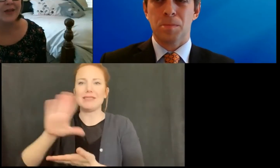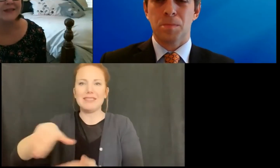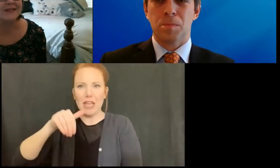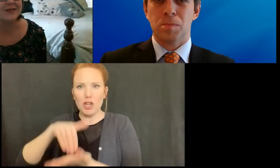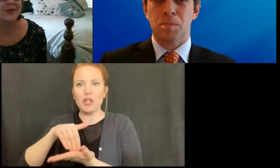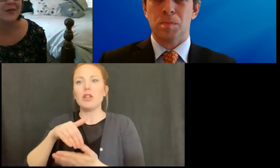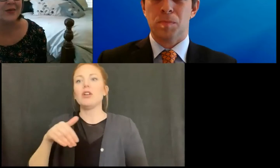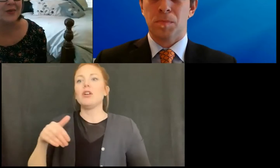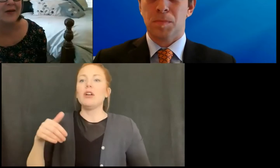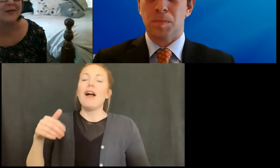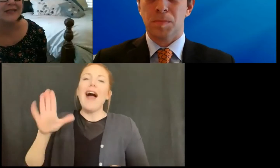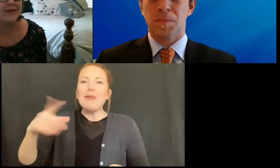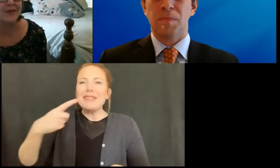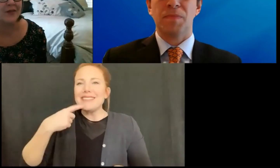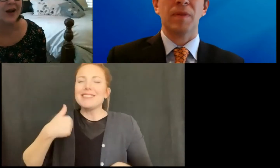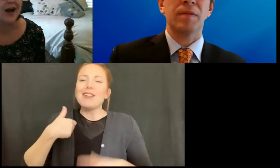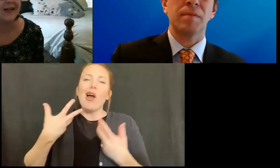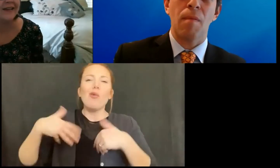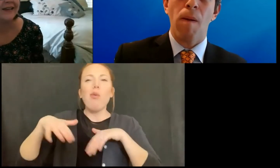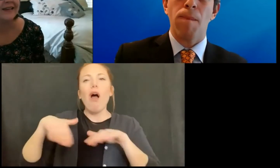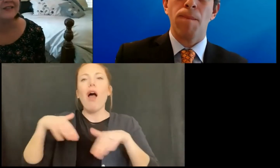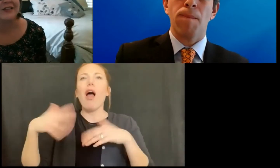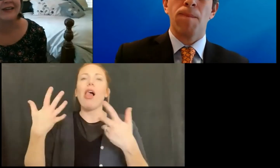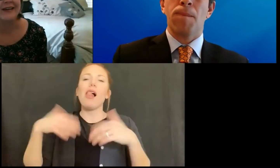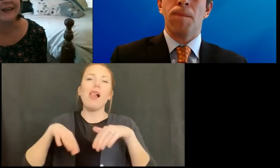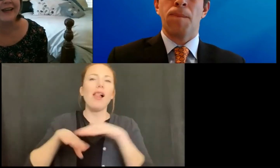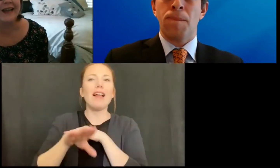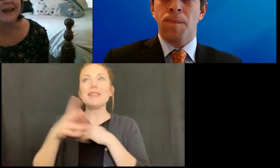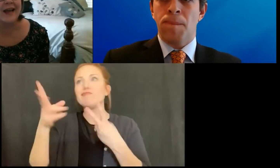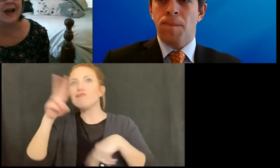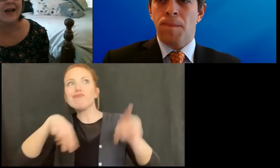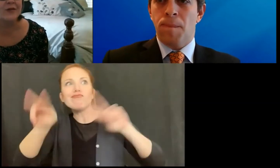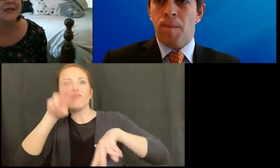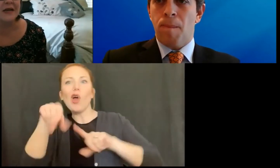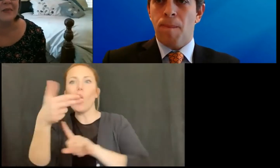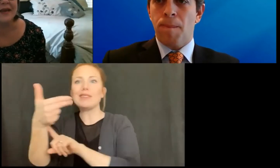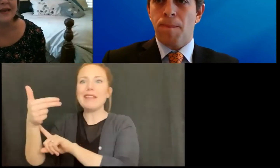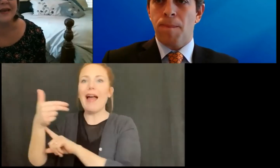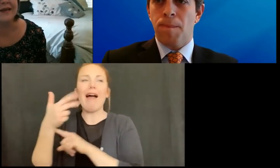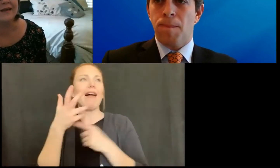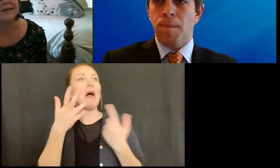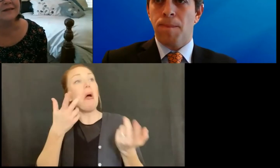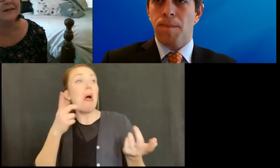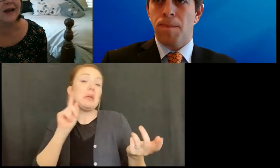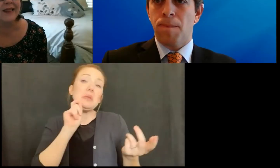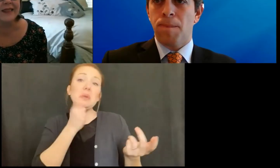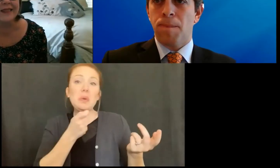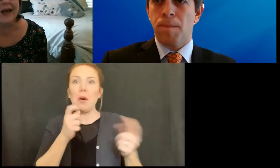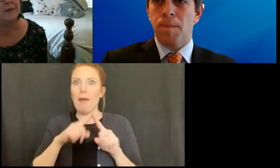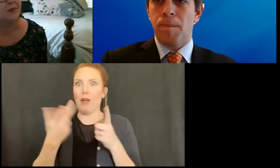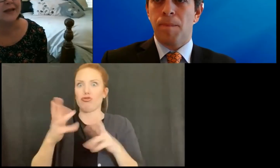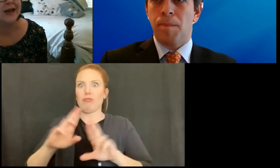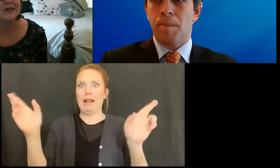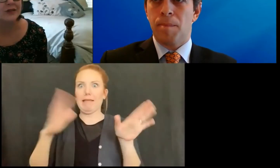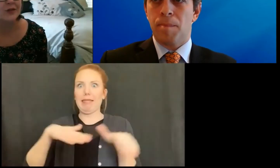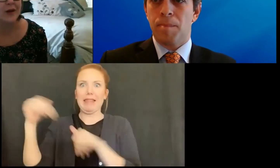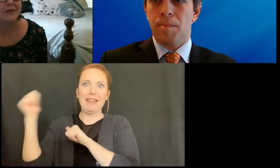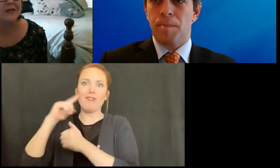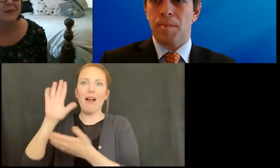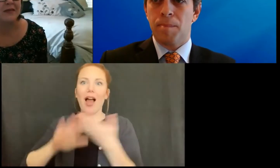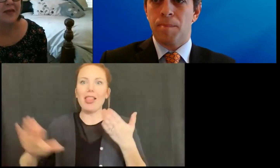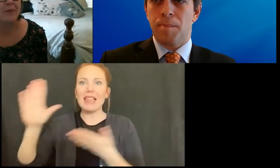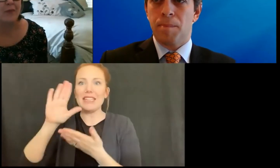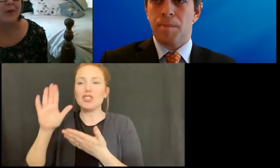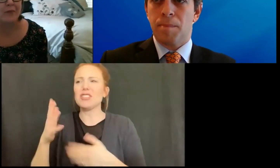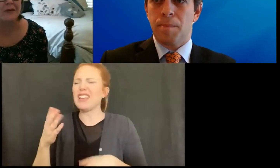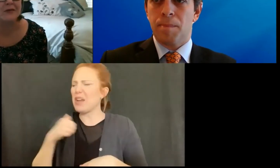oh, that's cool. But I was leaving for college and I was going to be, I'm really not sure what I was